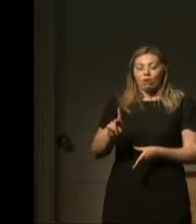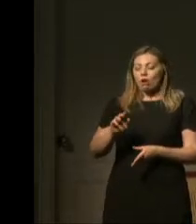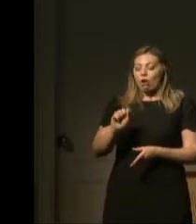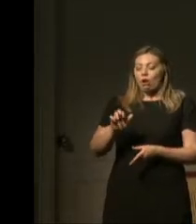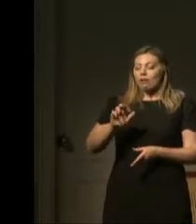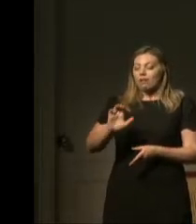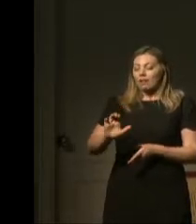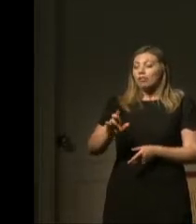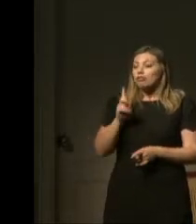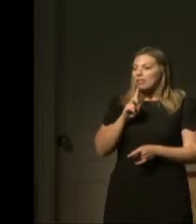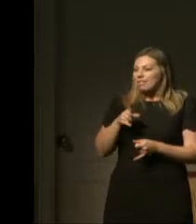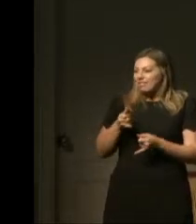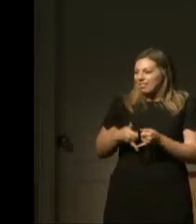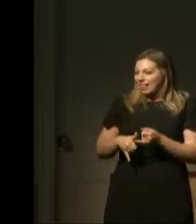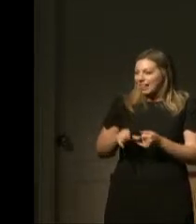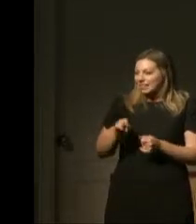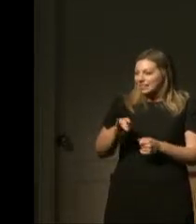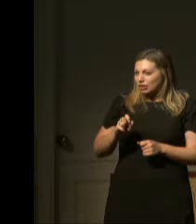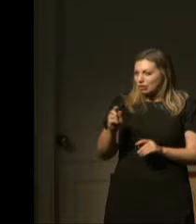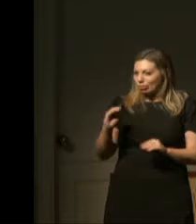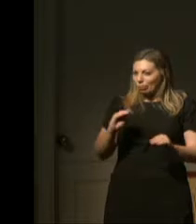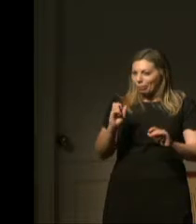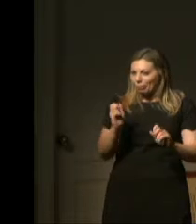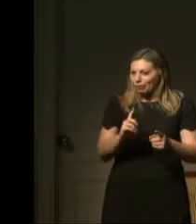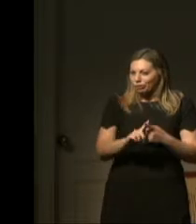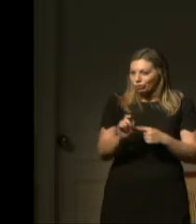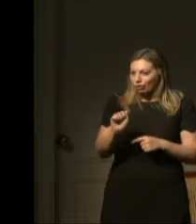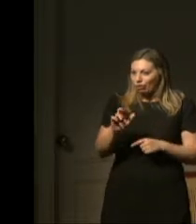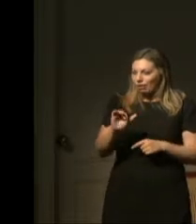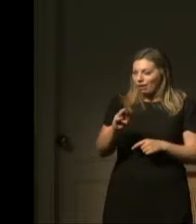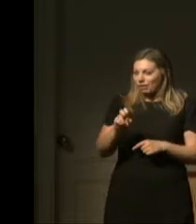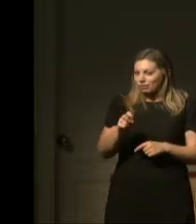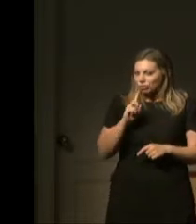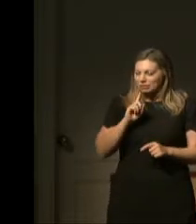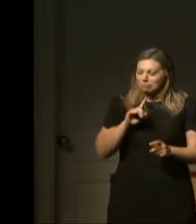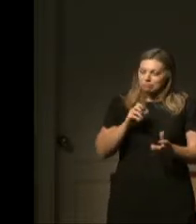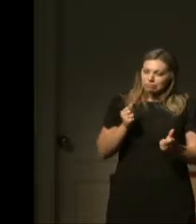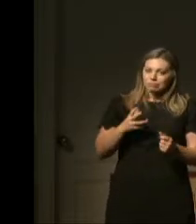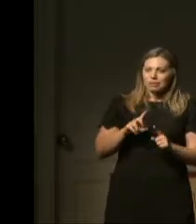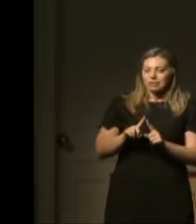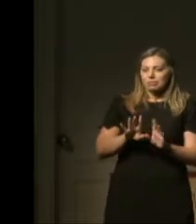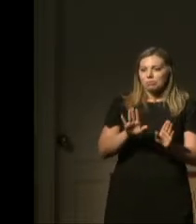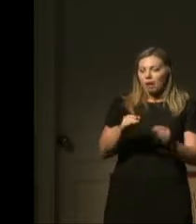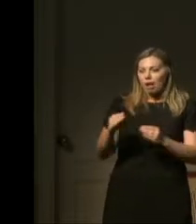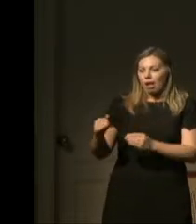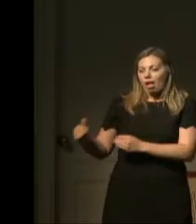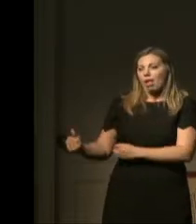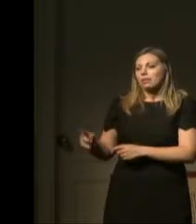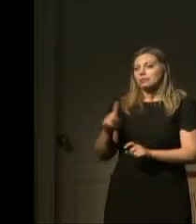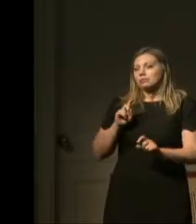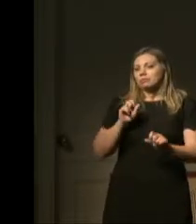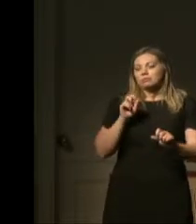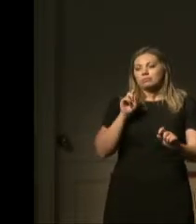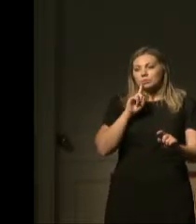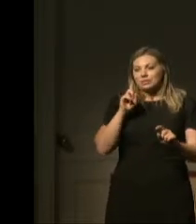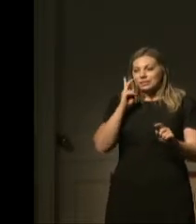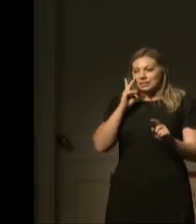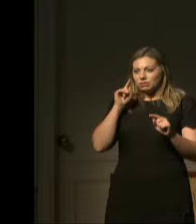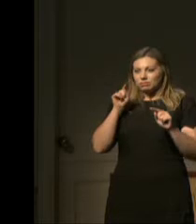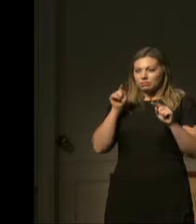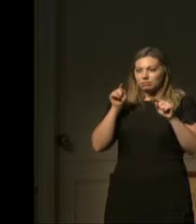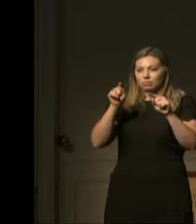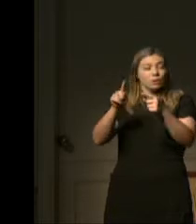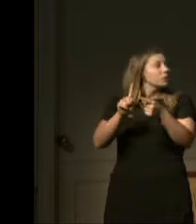the Ark back into the archives. This sea of boxes, again with this perspectival line going back